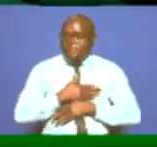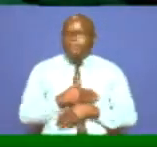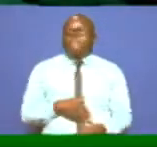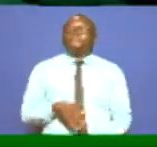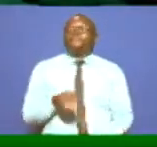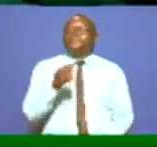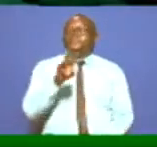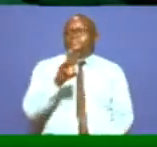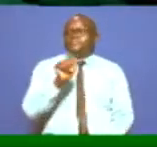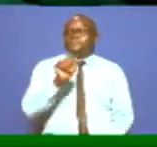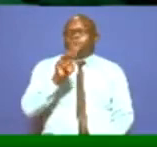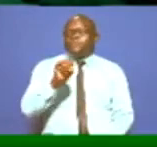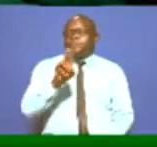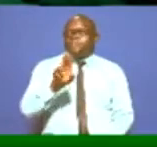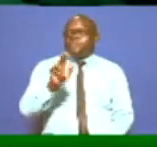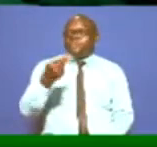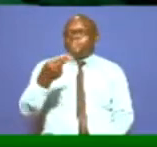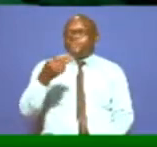Mushomba.